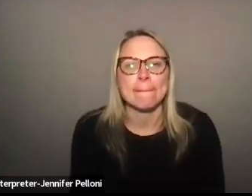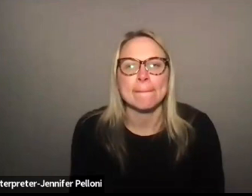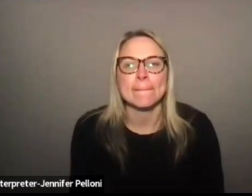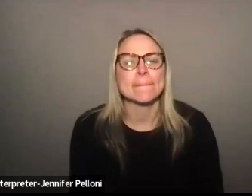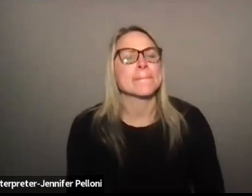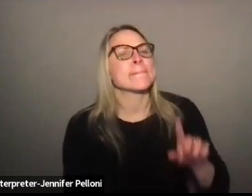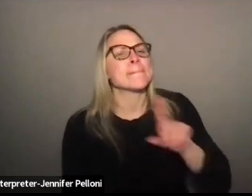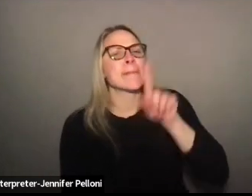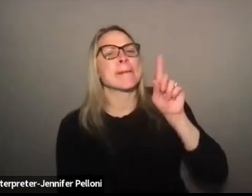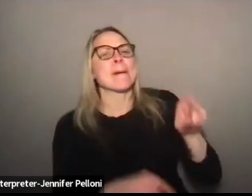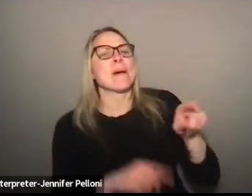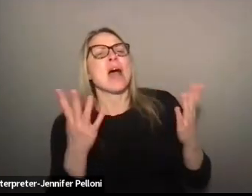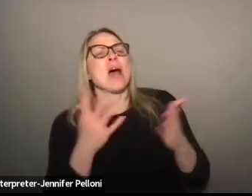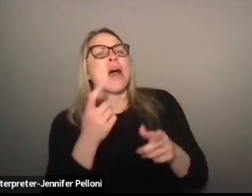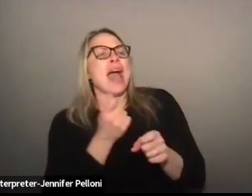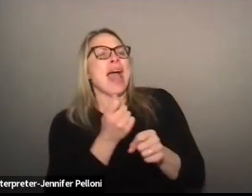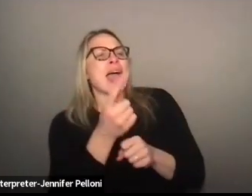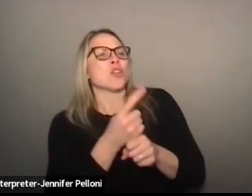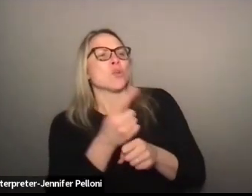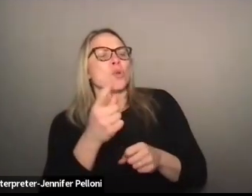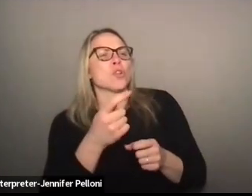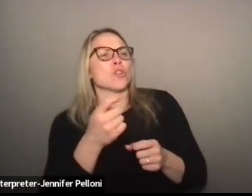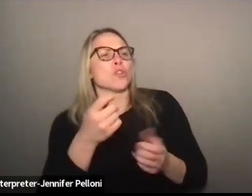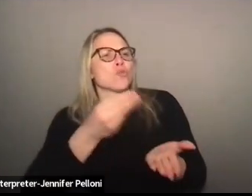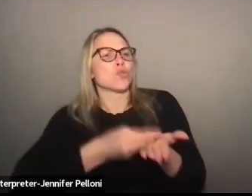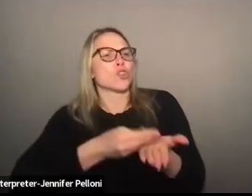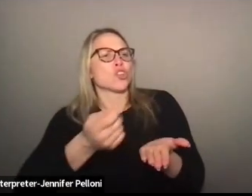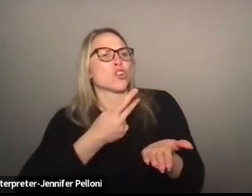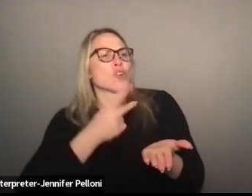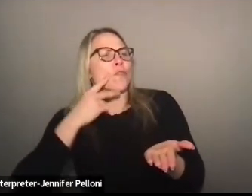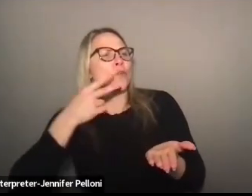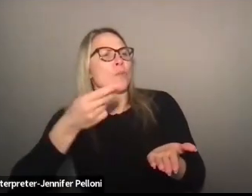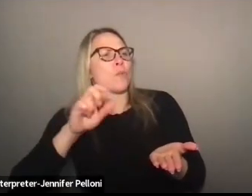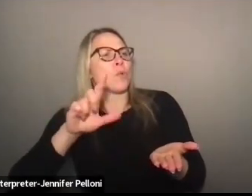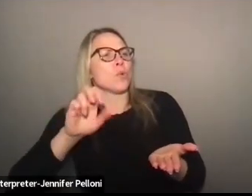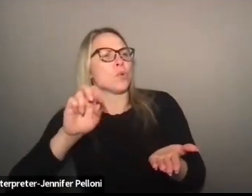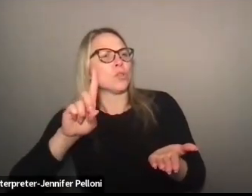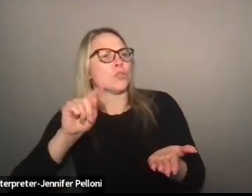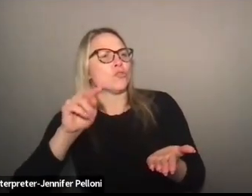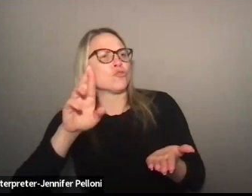What were the annual returns for the pool trust last year?